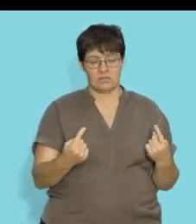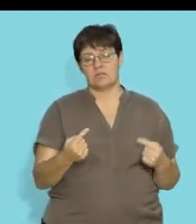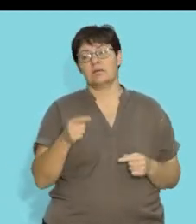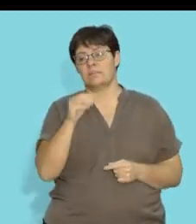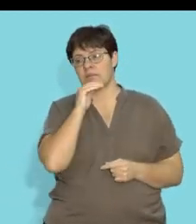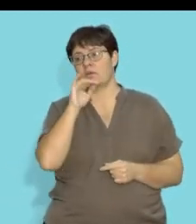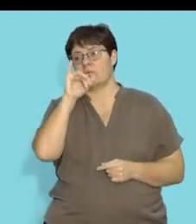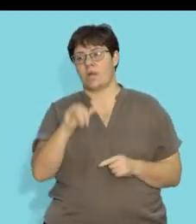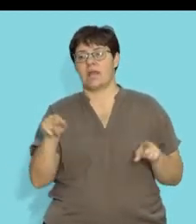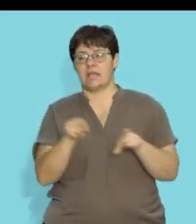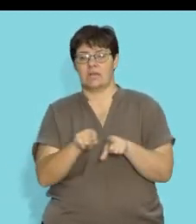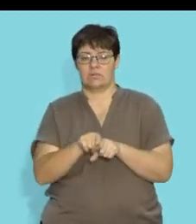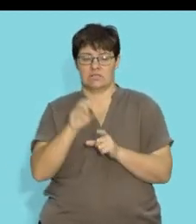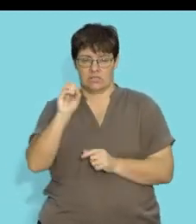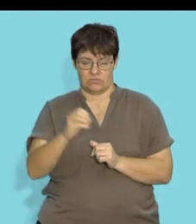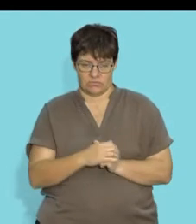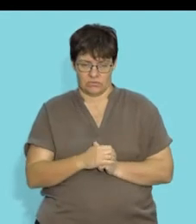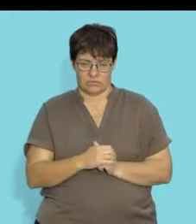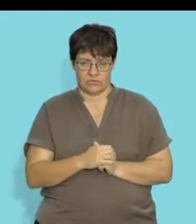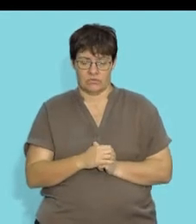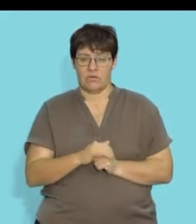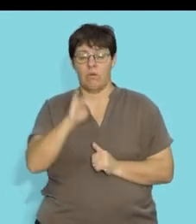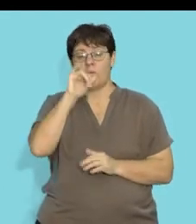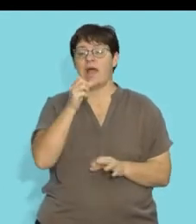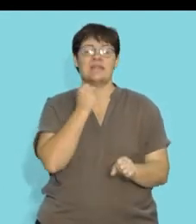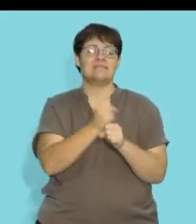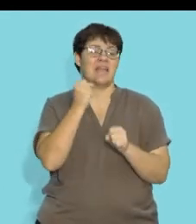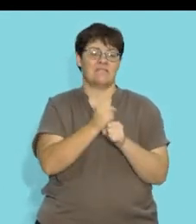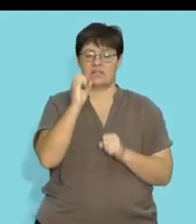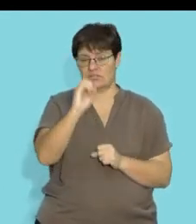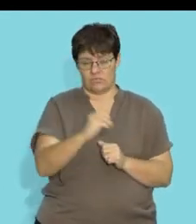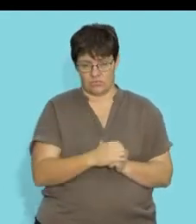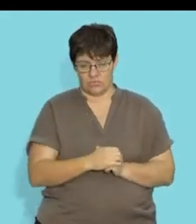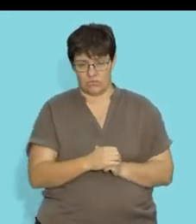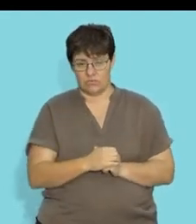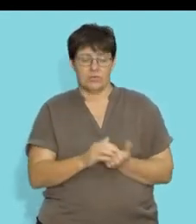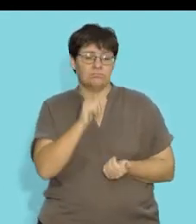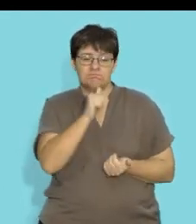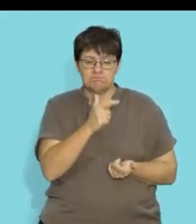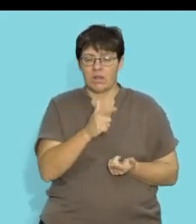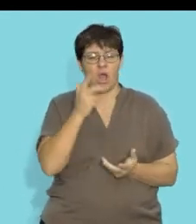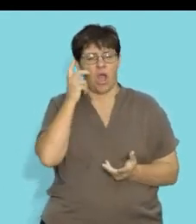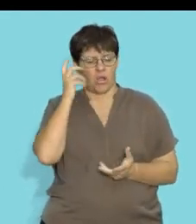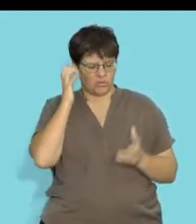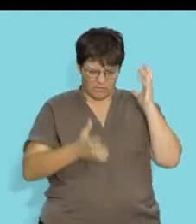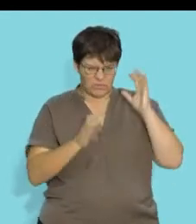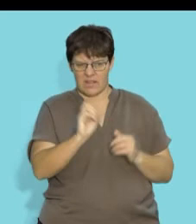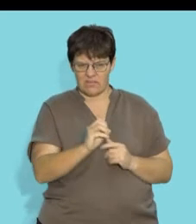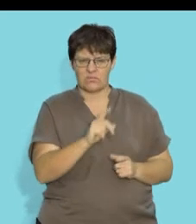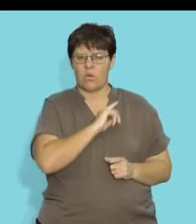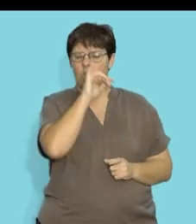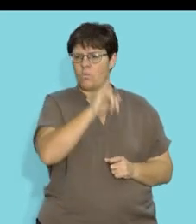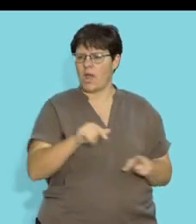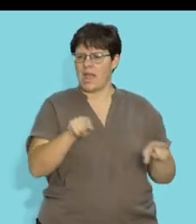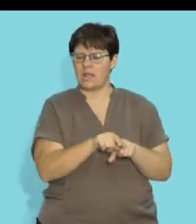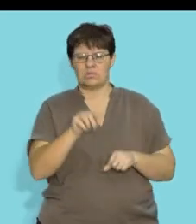x-axis, it means y is equals to 0 there. So y can never be 0, right? Although it is confusing when I say y